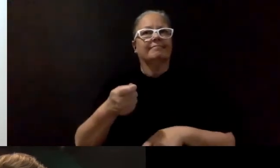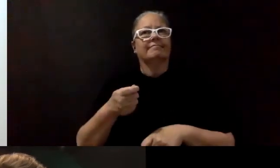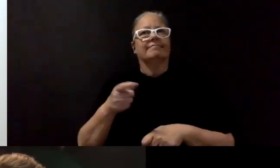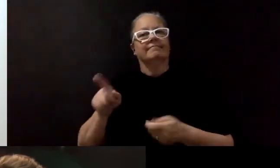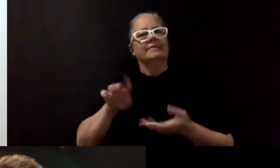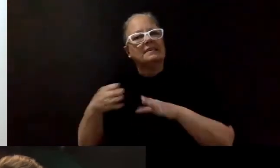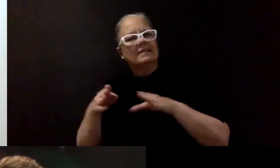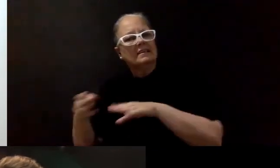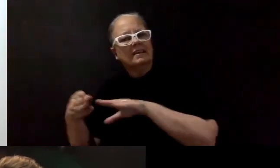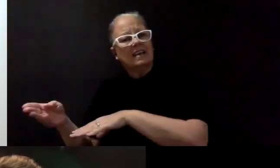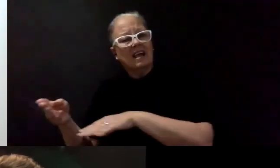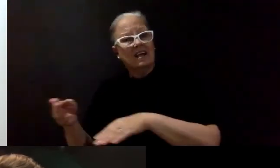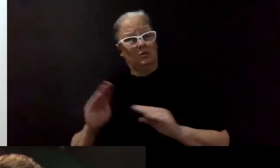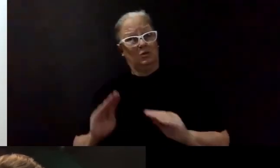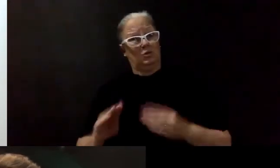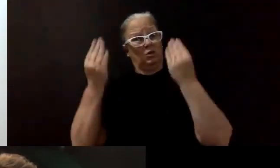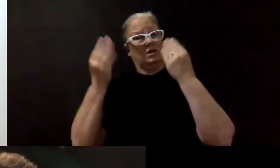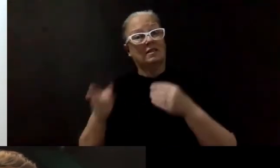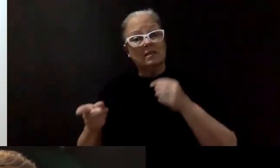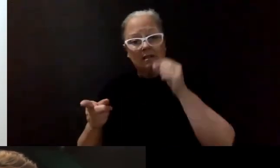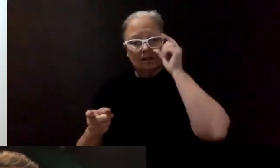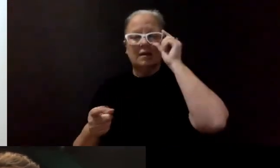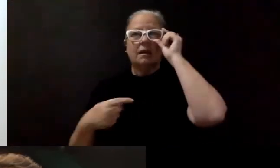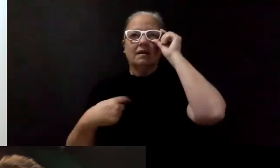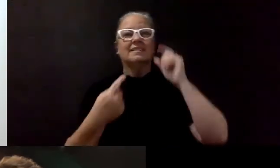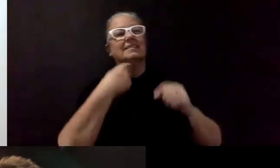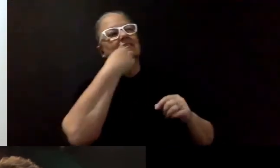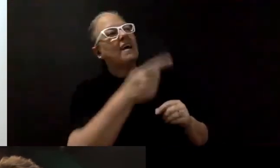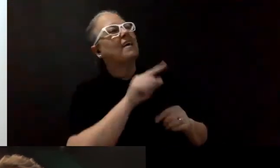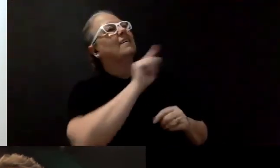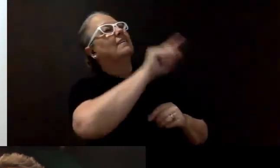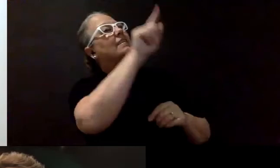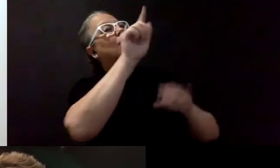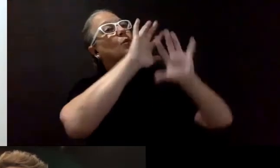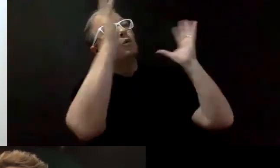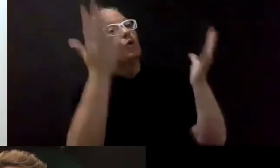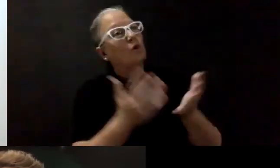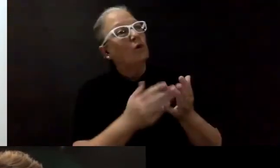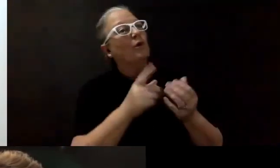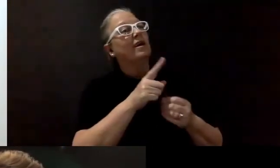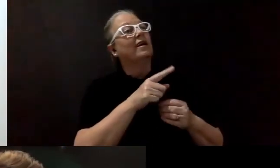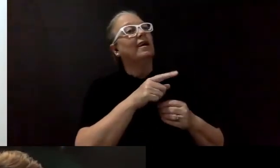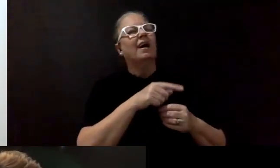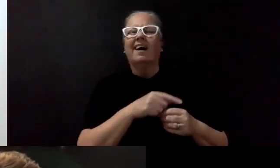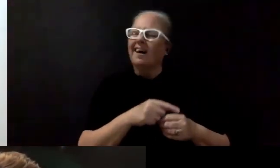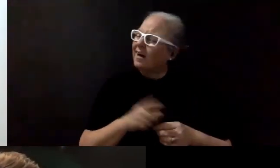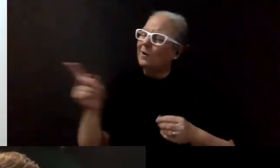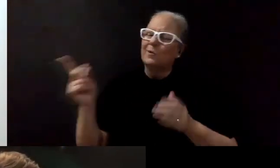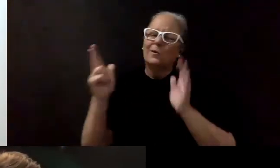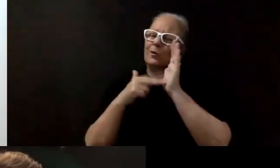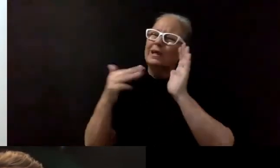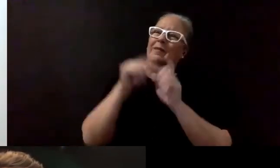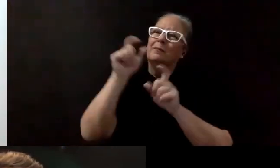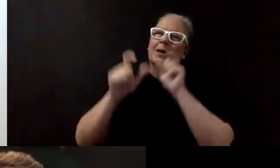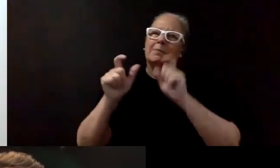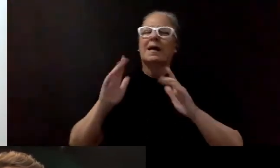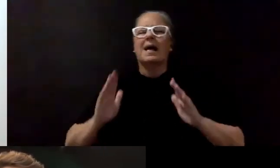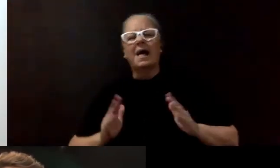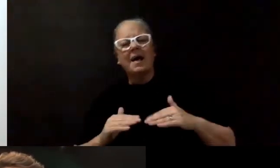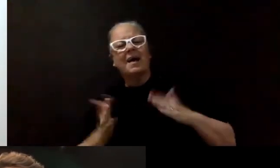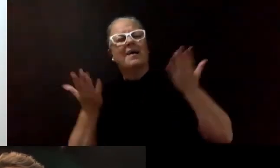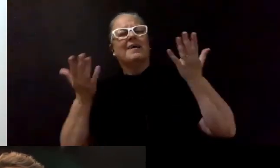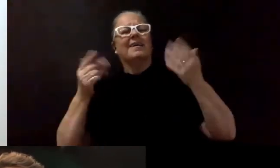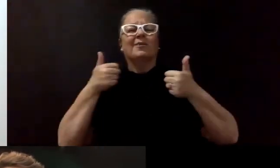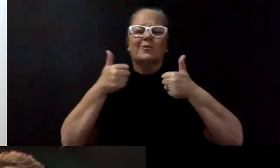whenever I say that to someone from another country, they go, "Oh, New Zealand's so happy," and they always seem so happy. And the reality is, our young